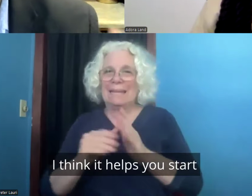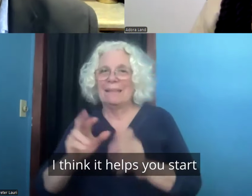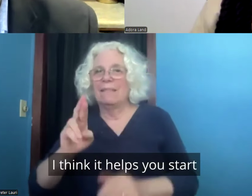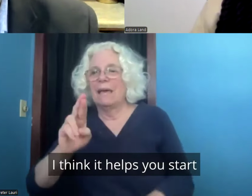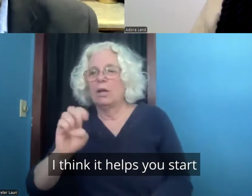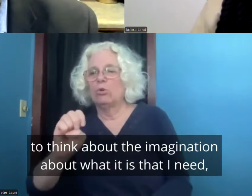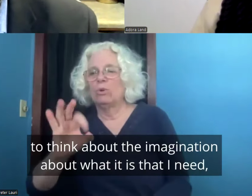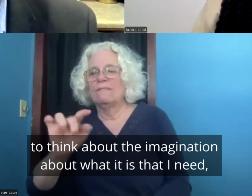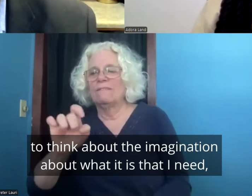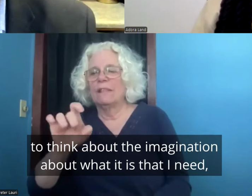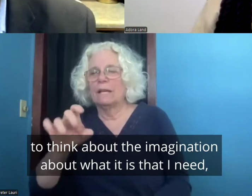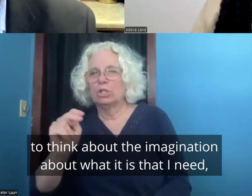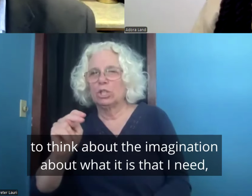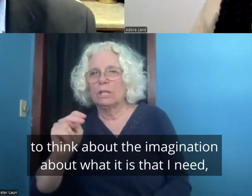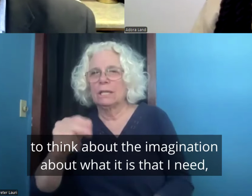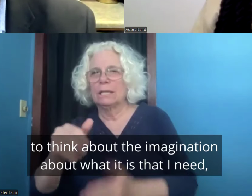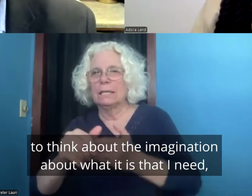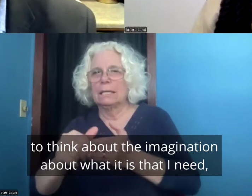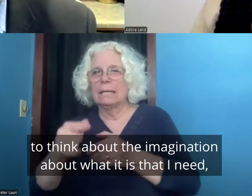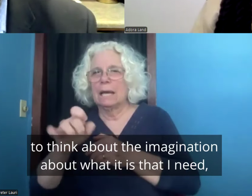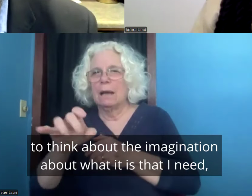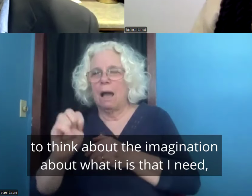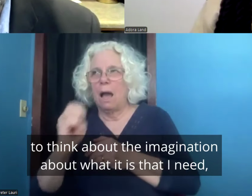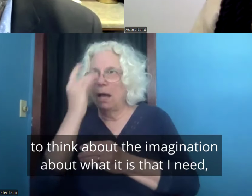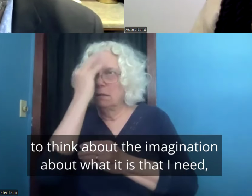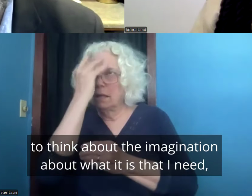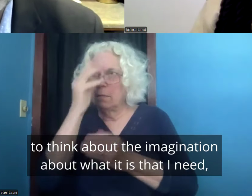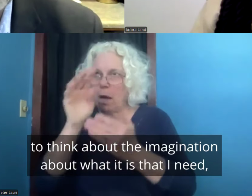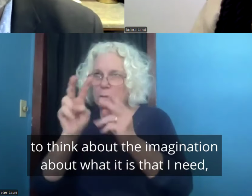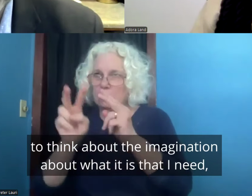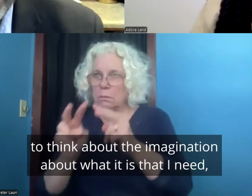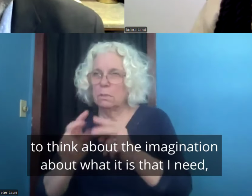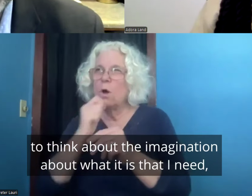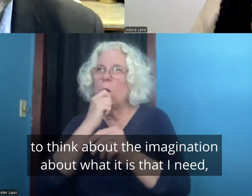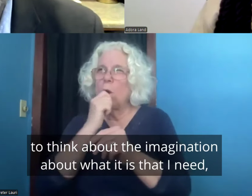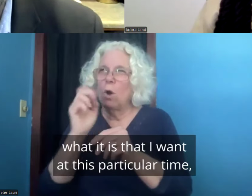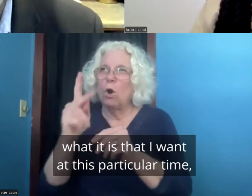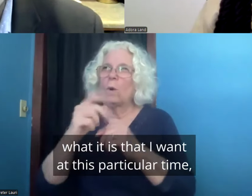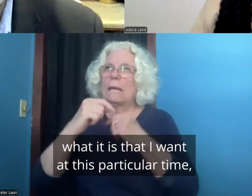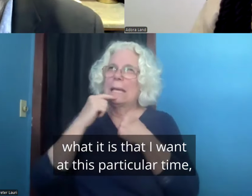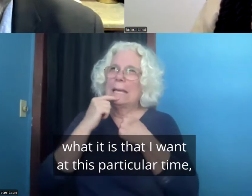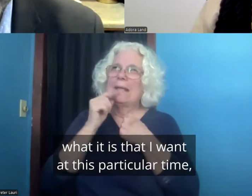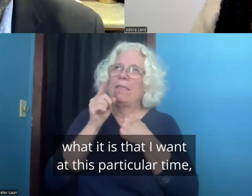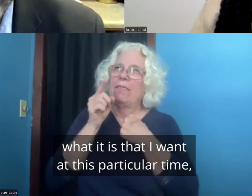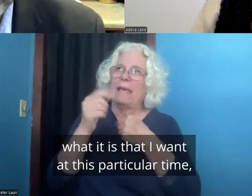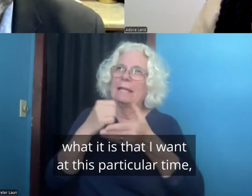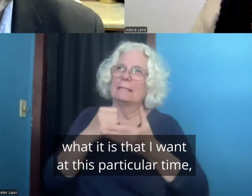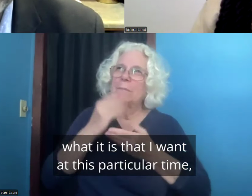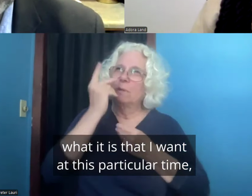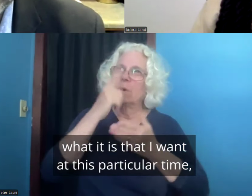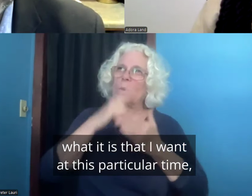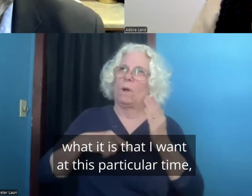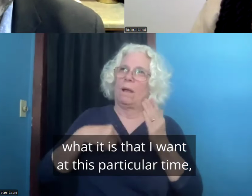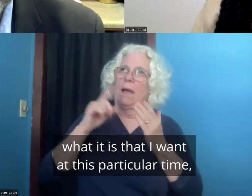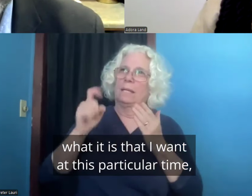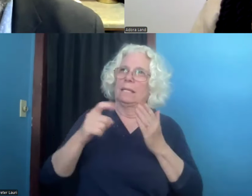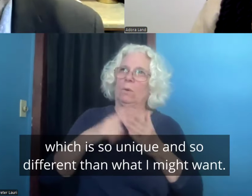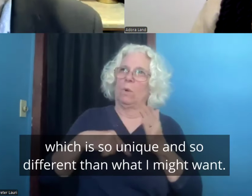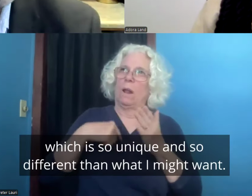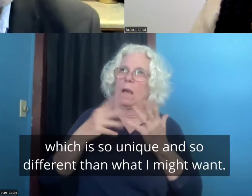it helps you start to think about the imagination about what it is that I need, what it is that I want at this particular